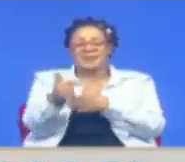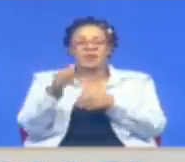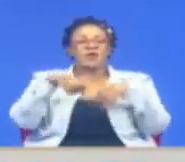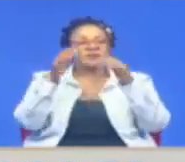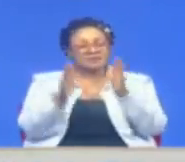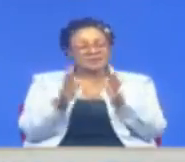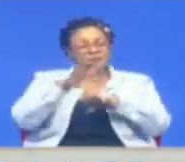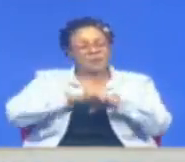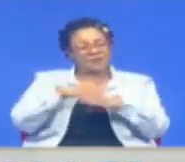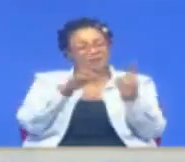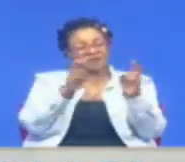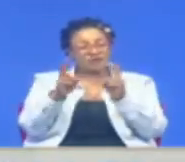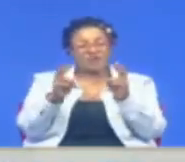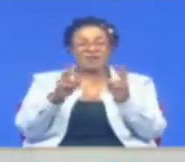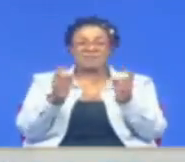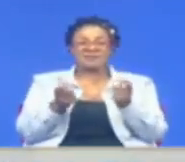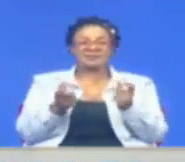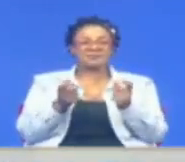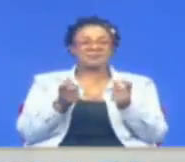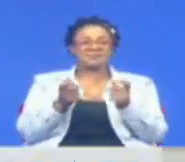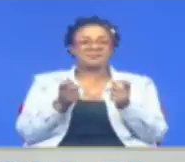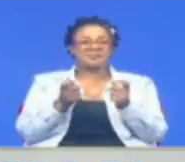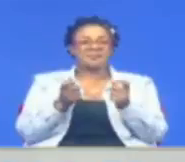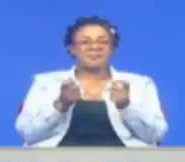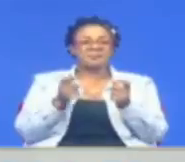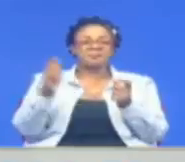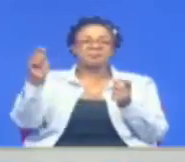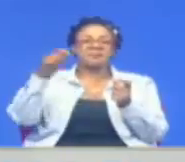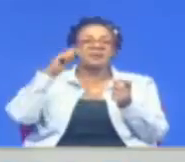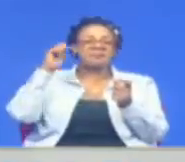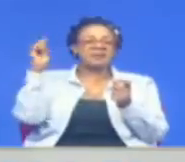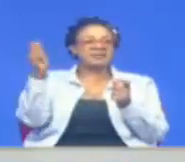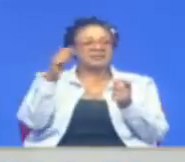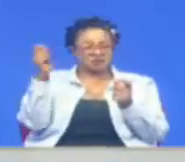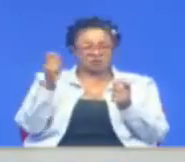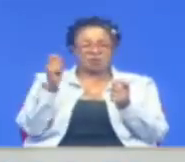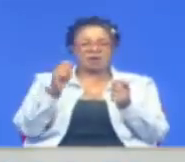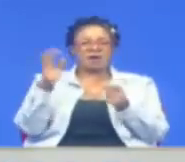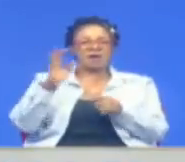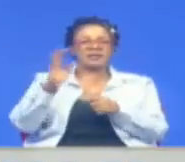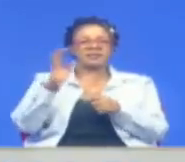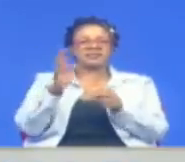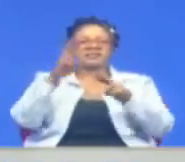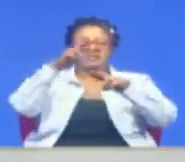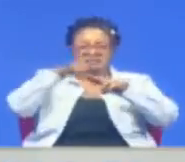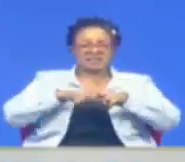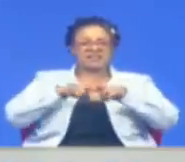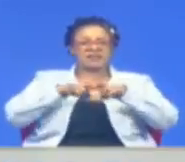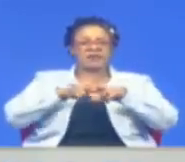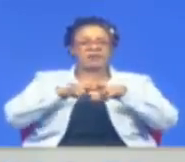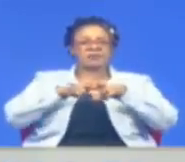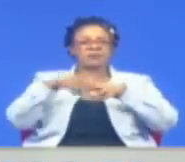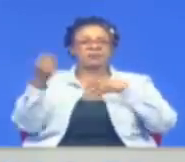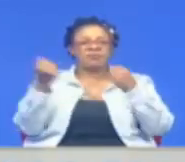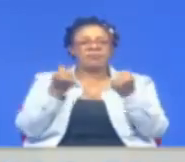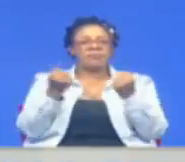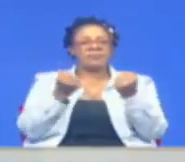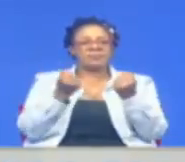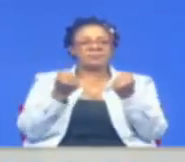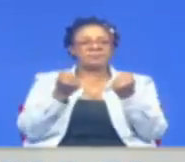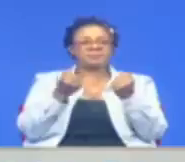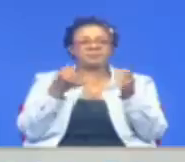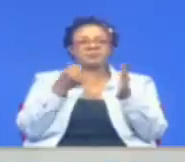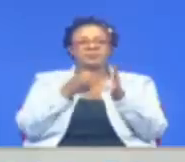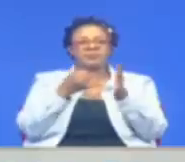of the media. Presidential candidate sitting on top of a vehicle, and none, even my friend Sudhir, cannot